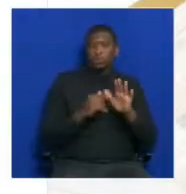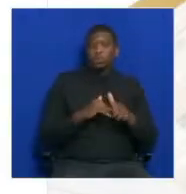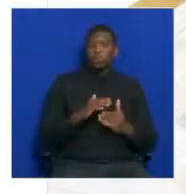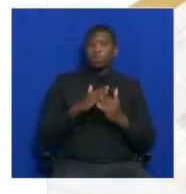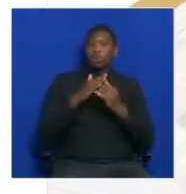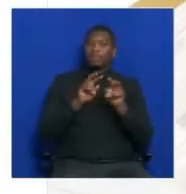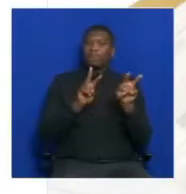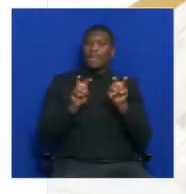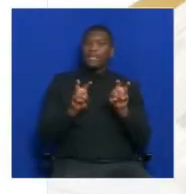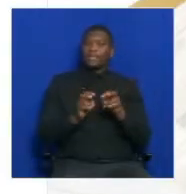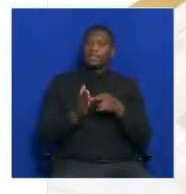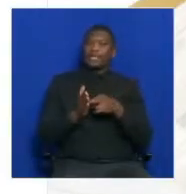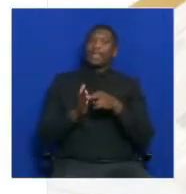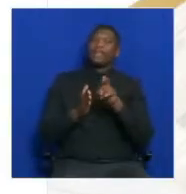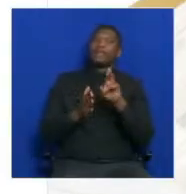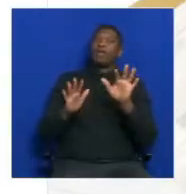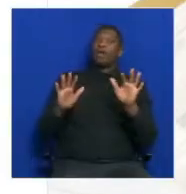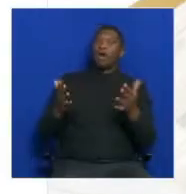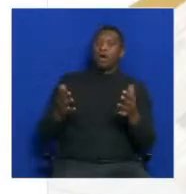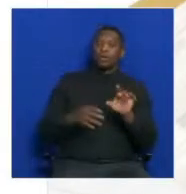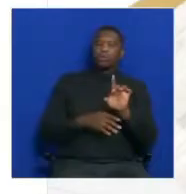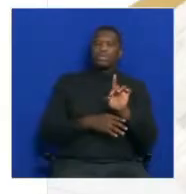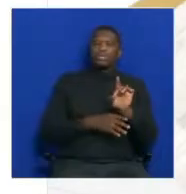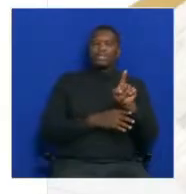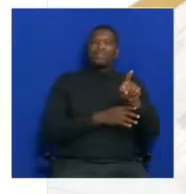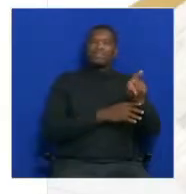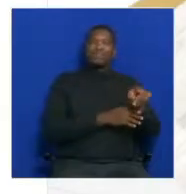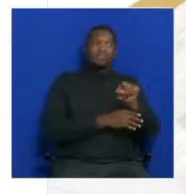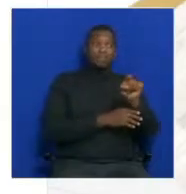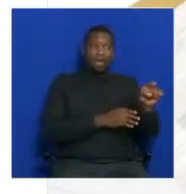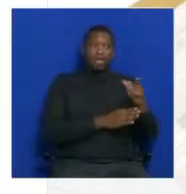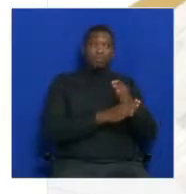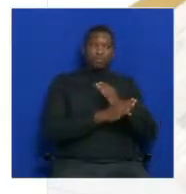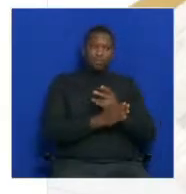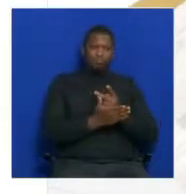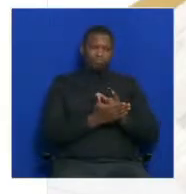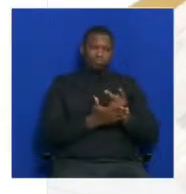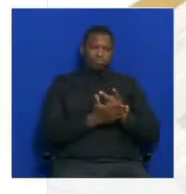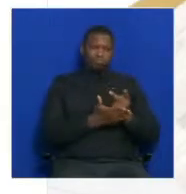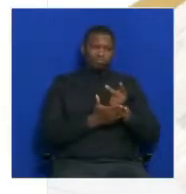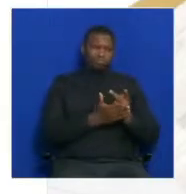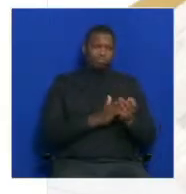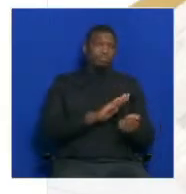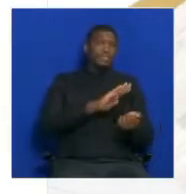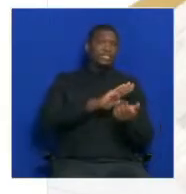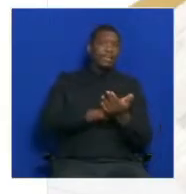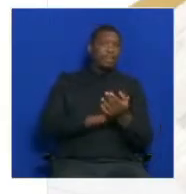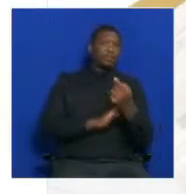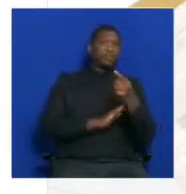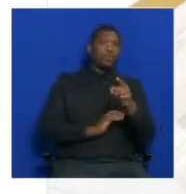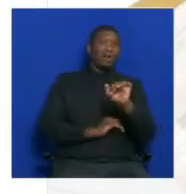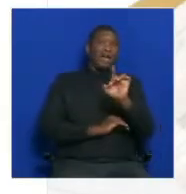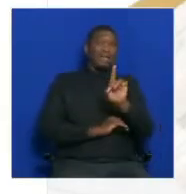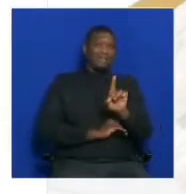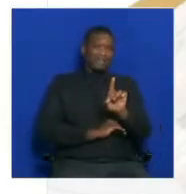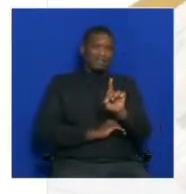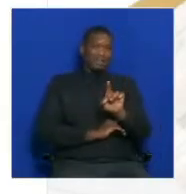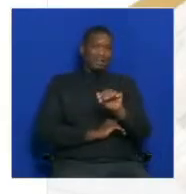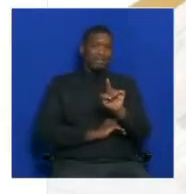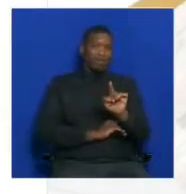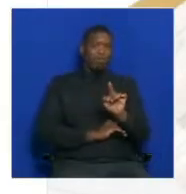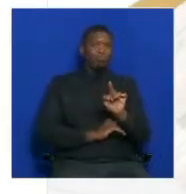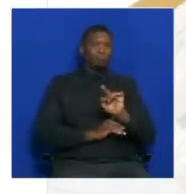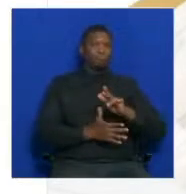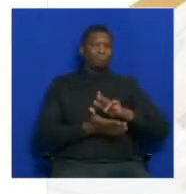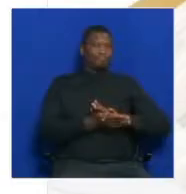the DDPPs, who then prepare a submission to the ID for authorization.